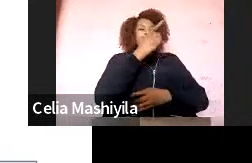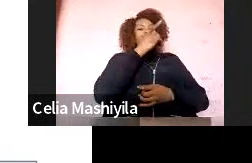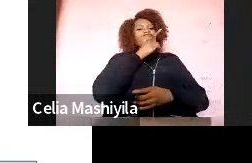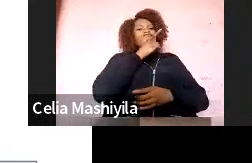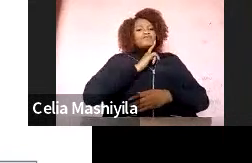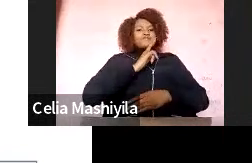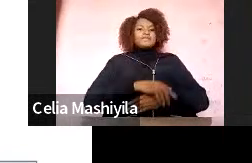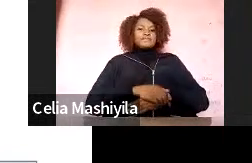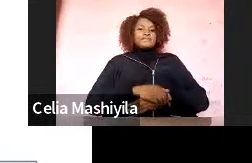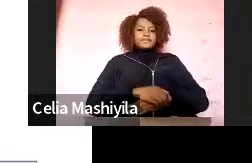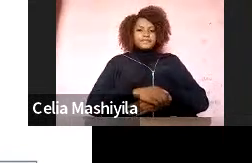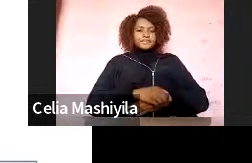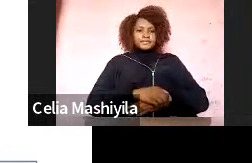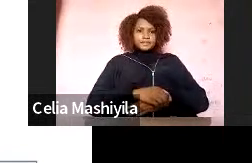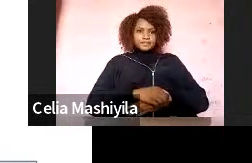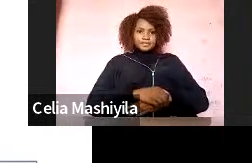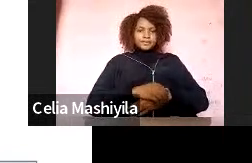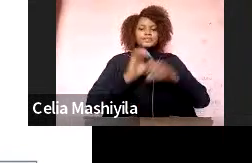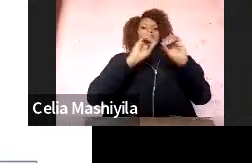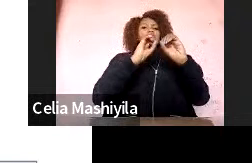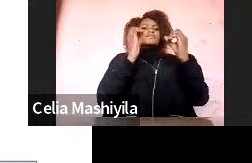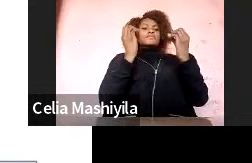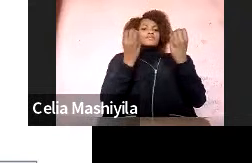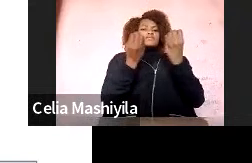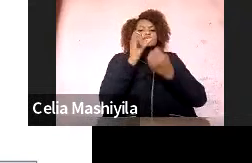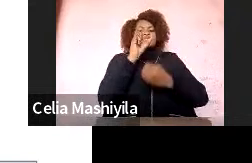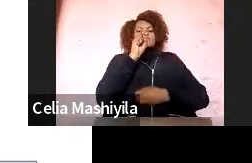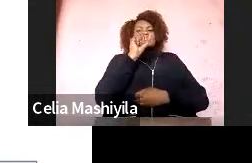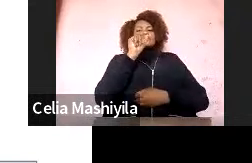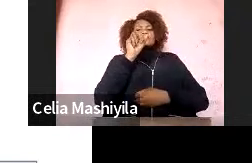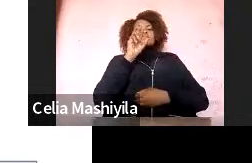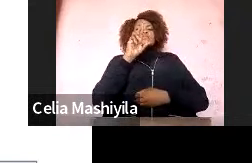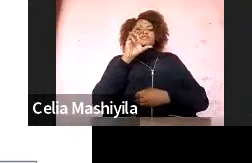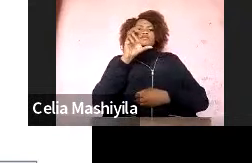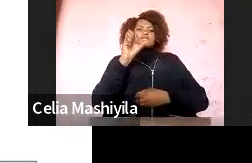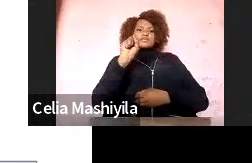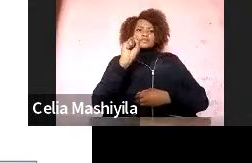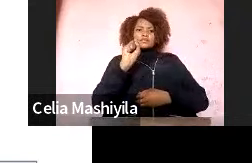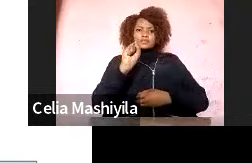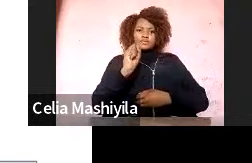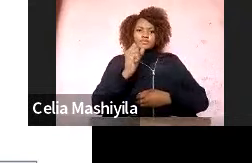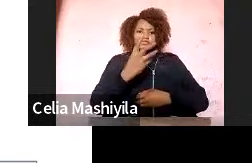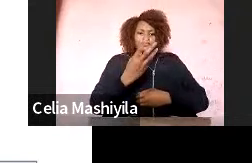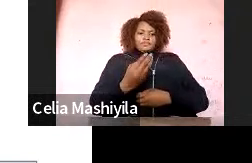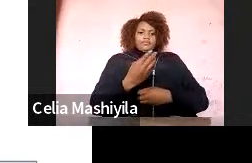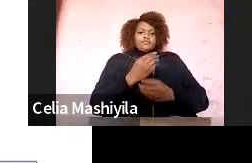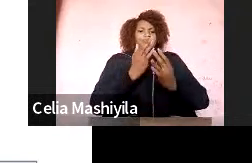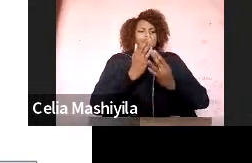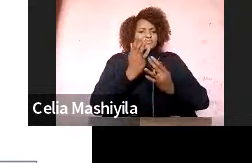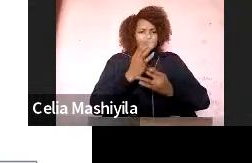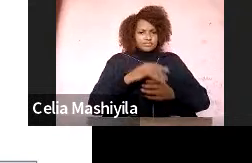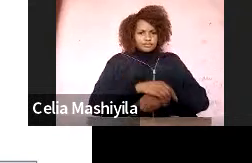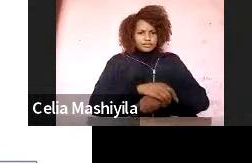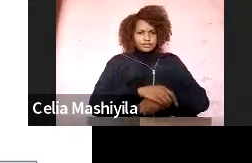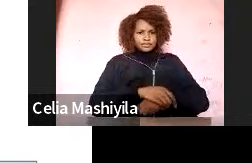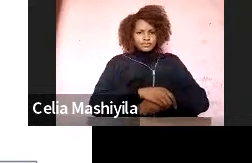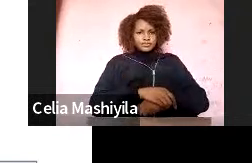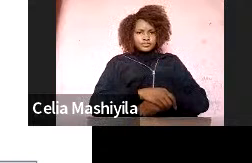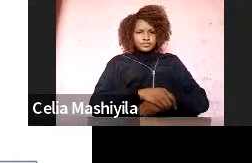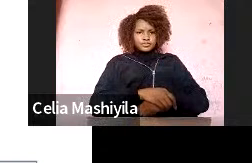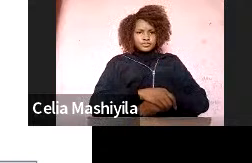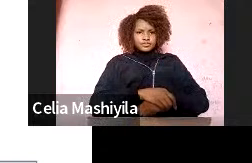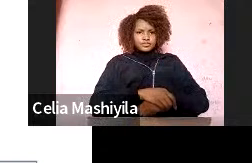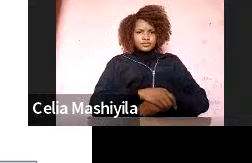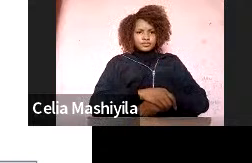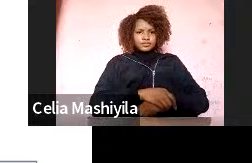to clamping down any activities relating to tax fraud. And you can do